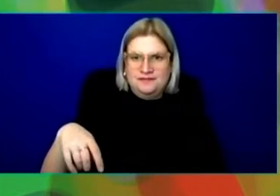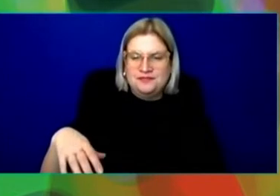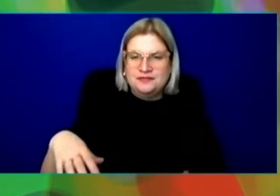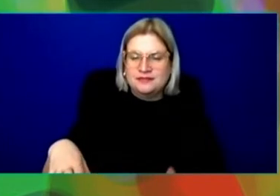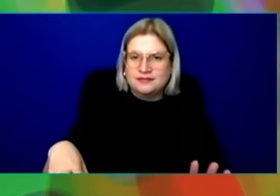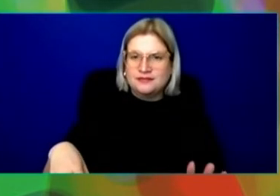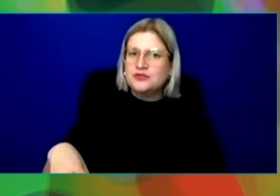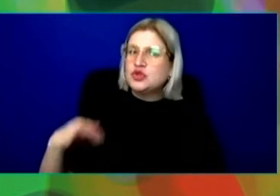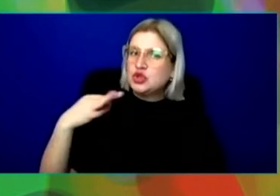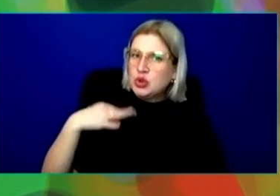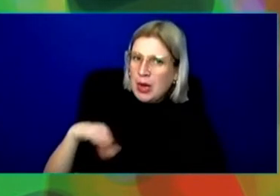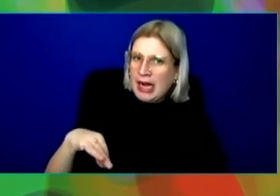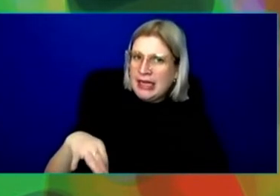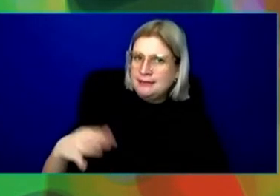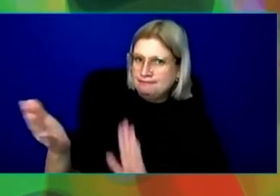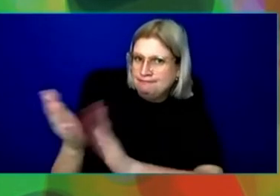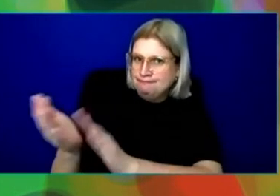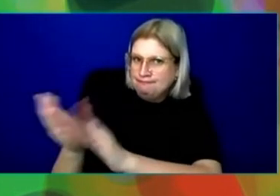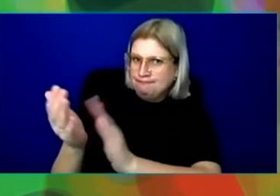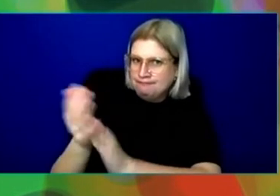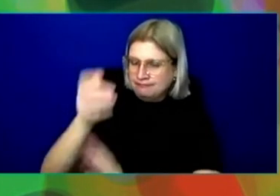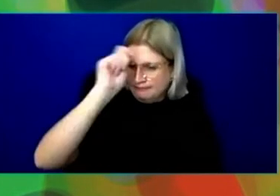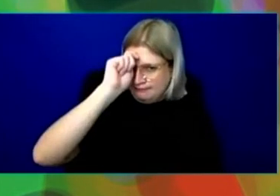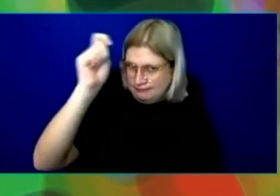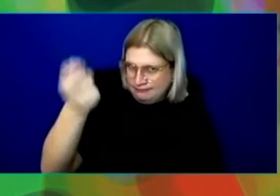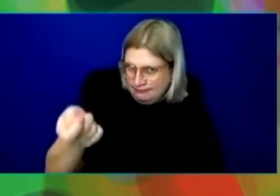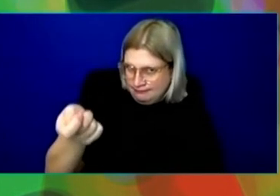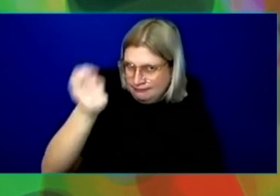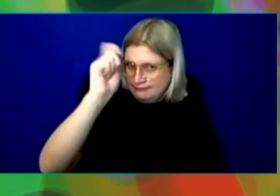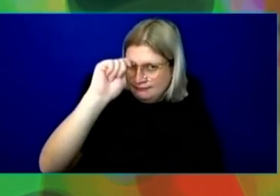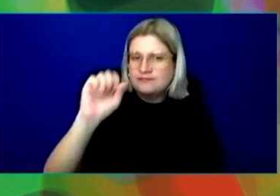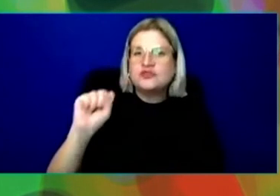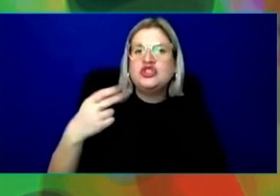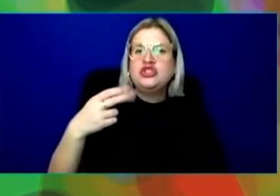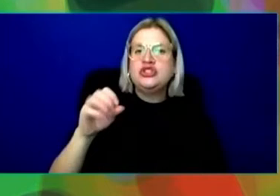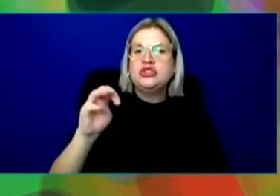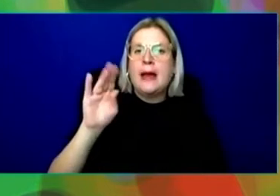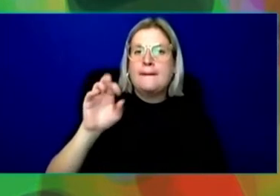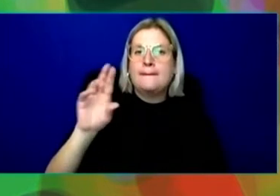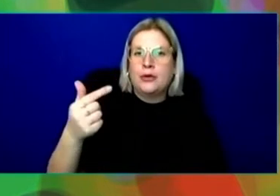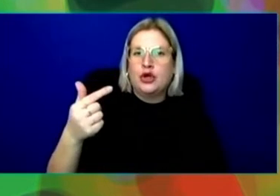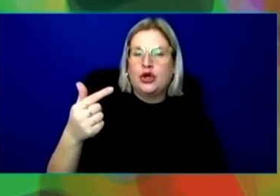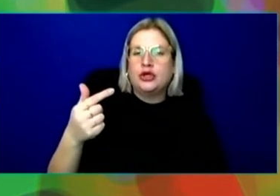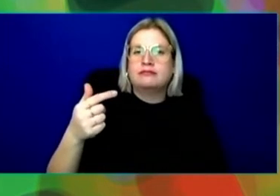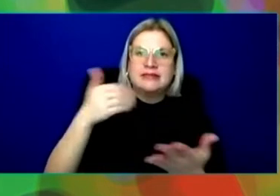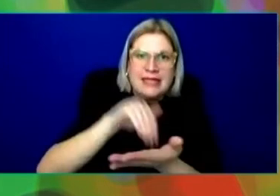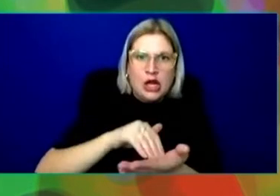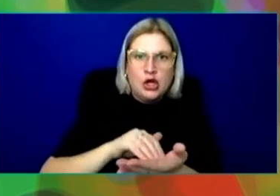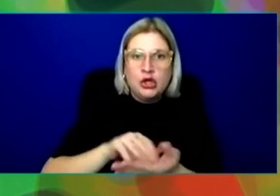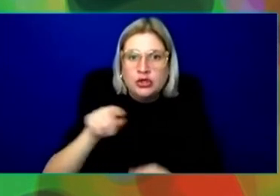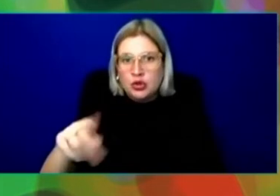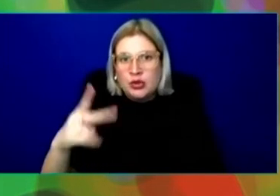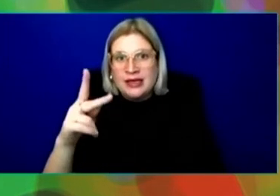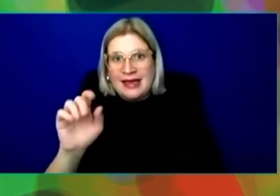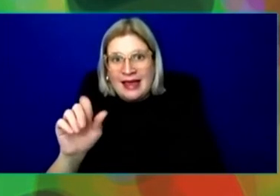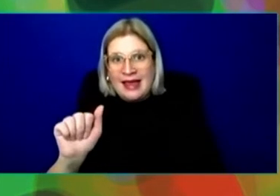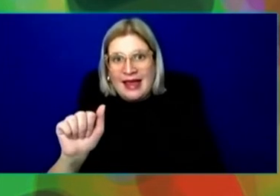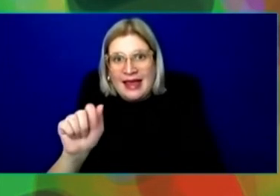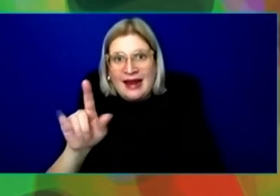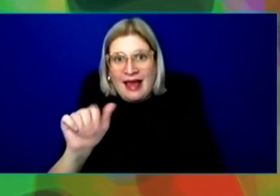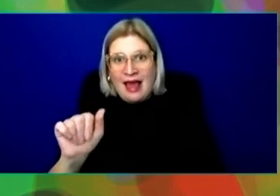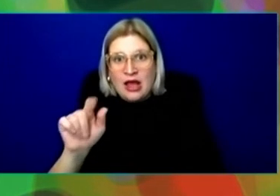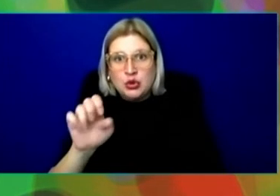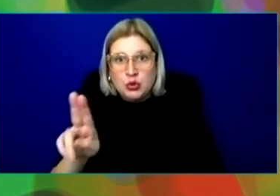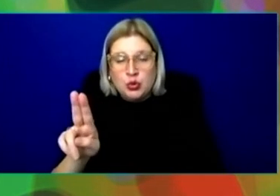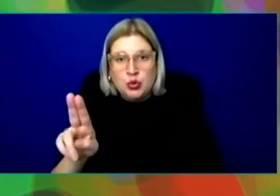to give lay down my hat and flowers to the Schomburg Center and to you, Kadiatou, who even after, you know, I stepped